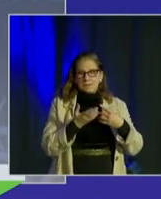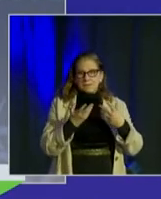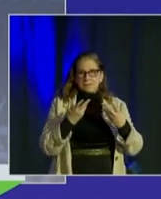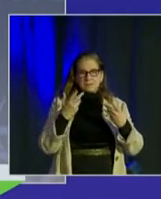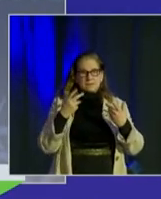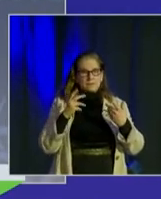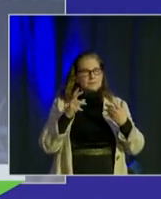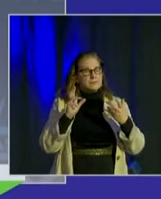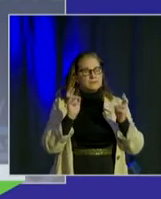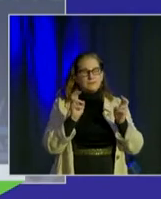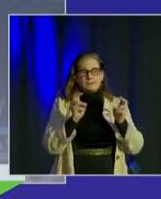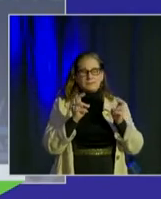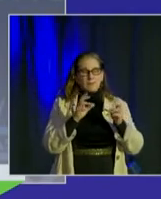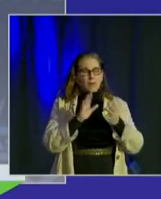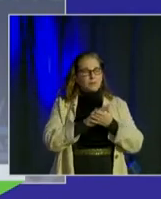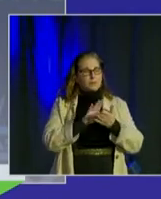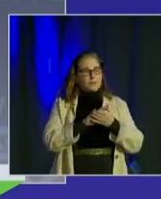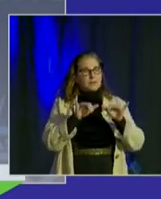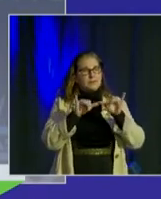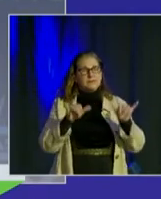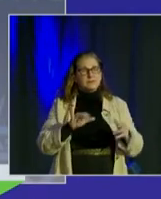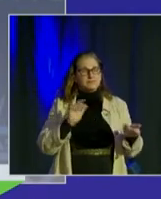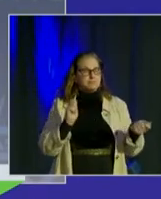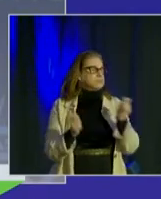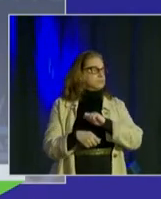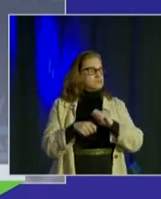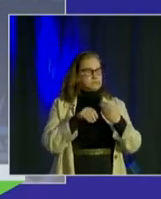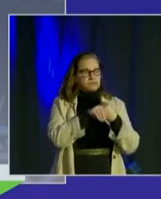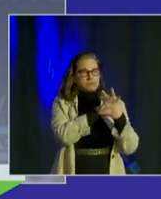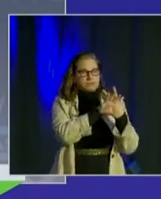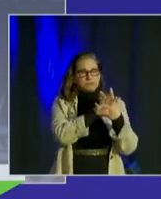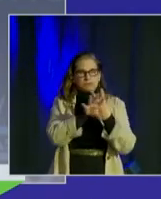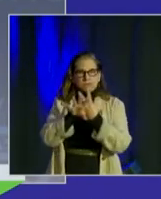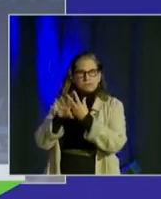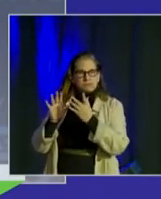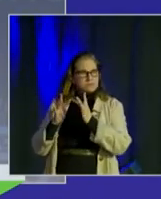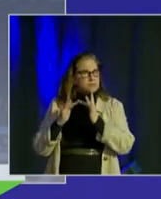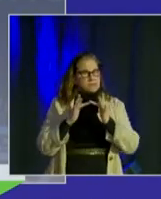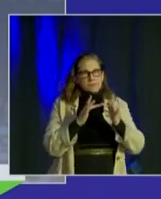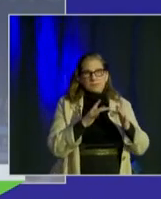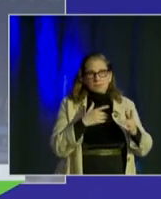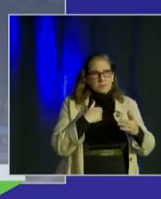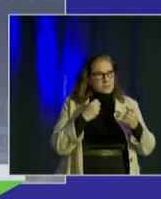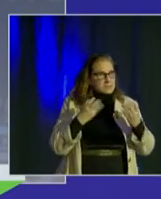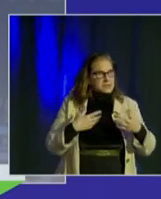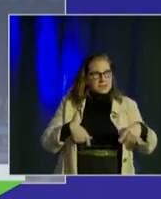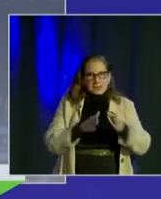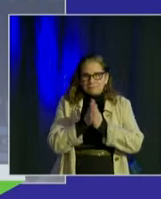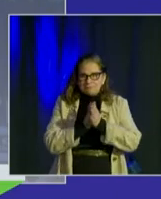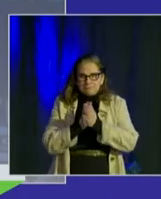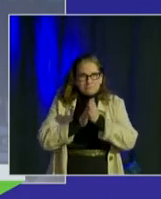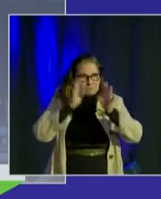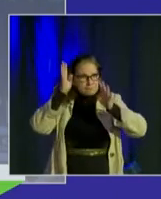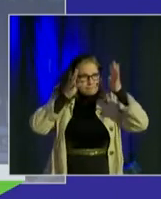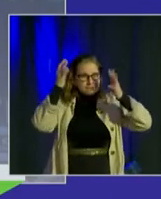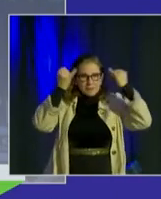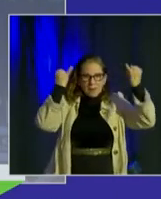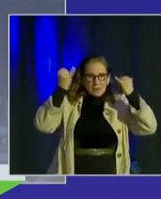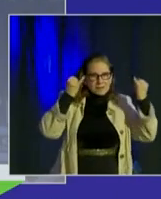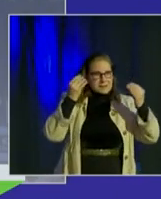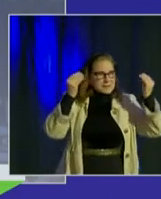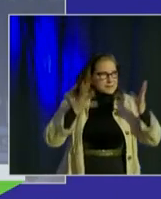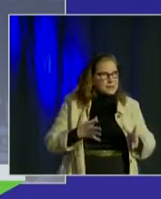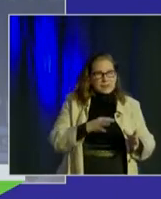to the perseverance and innovation and caring of our teachers and staff and administrators, and of course, our